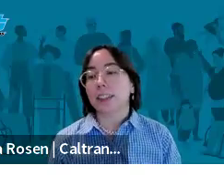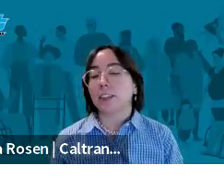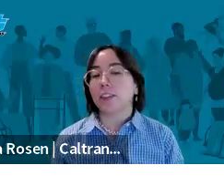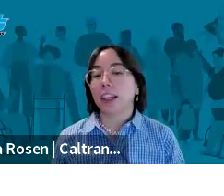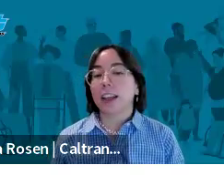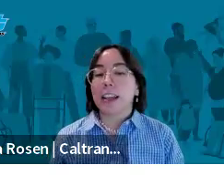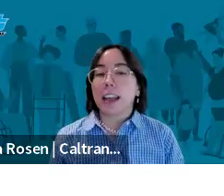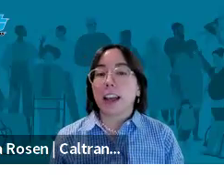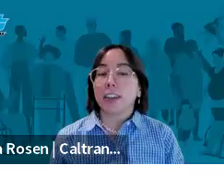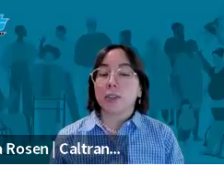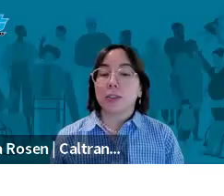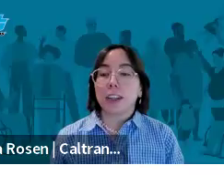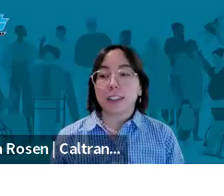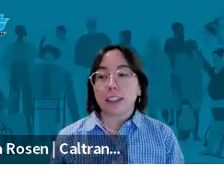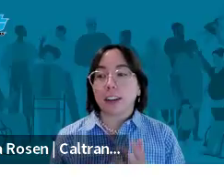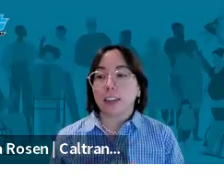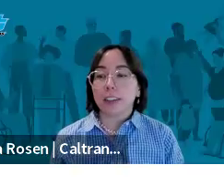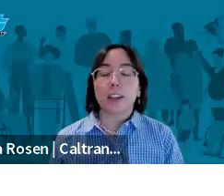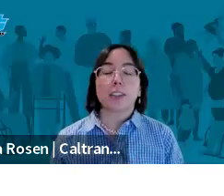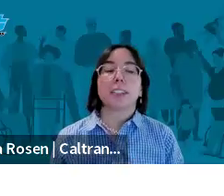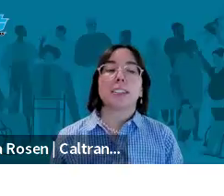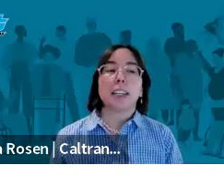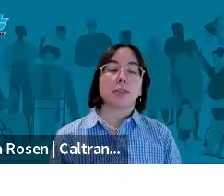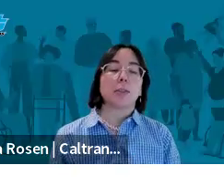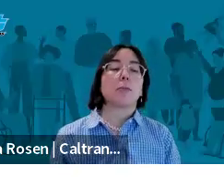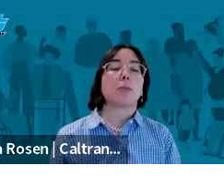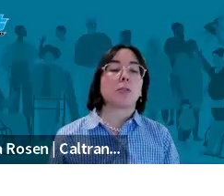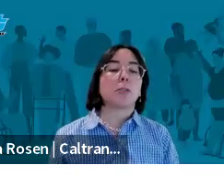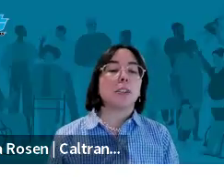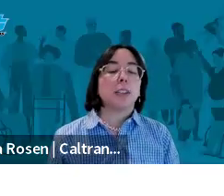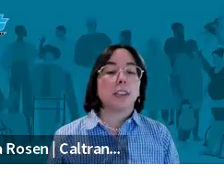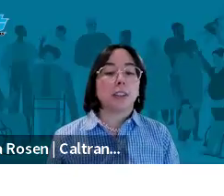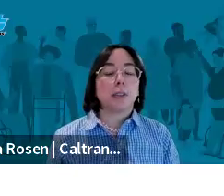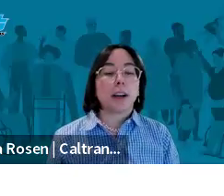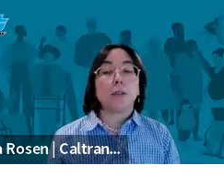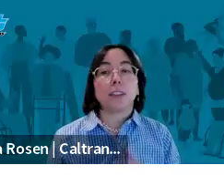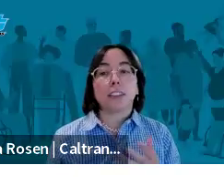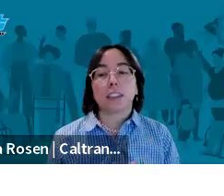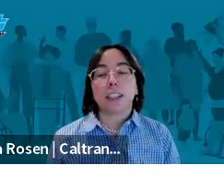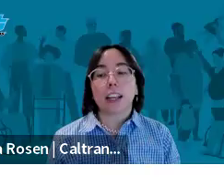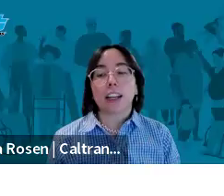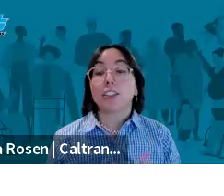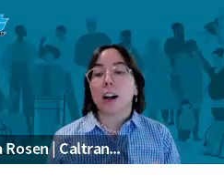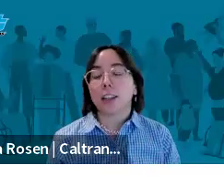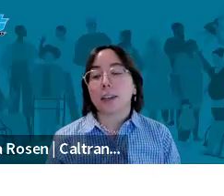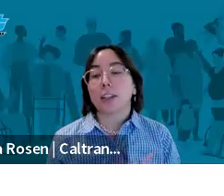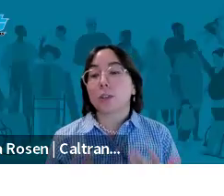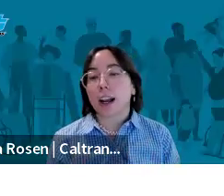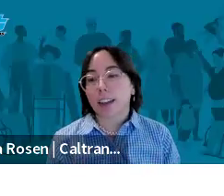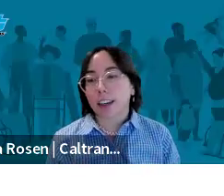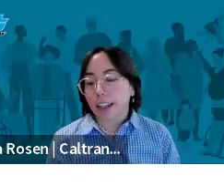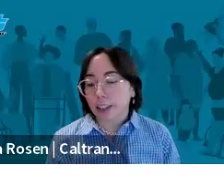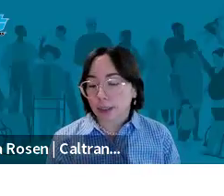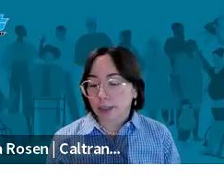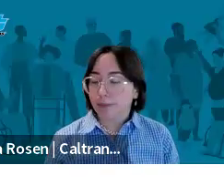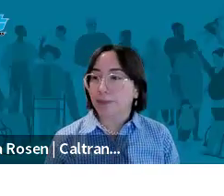project specific, and utilizing our new Caltrans engagement portal to help facilitate and document and